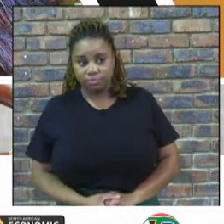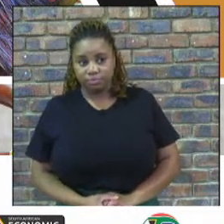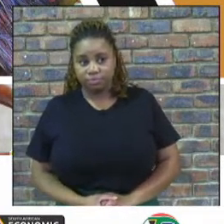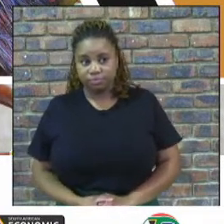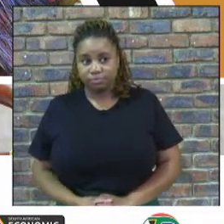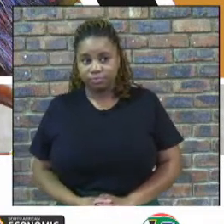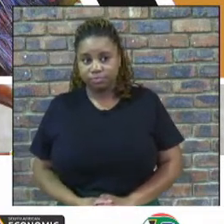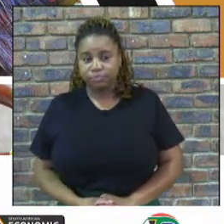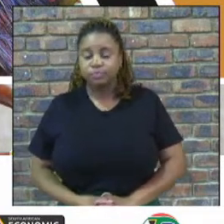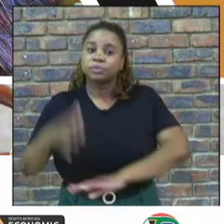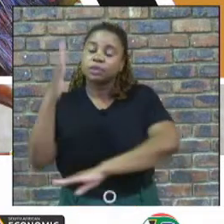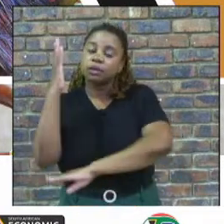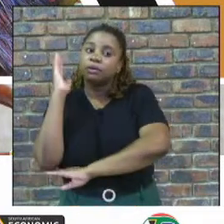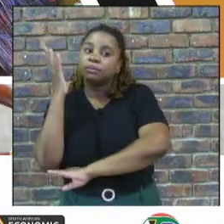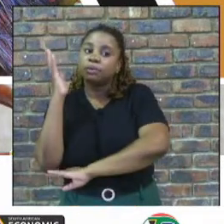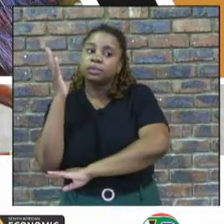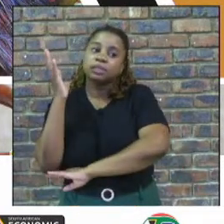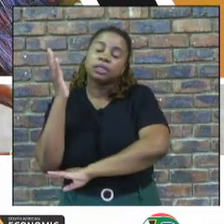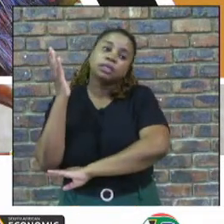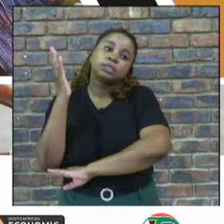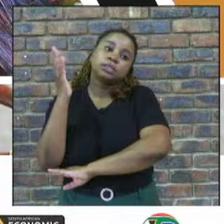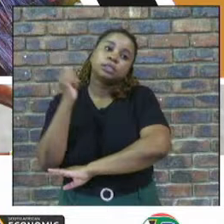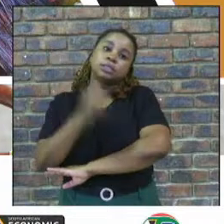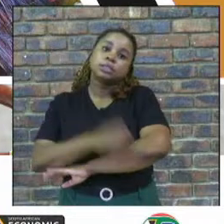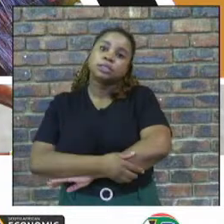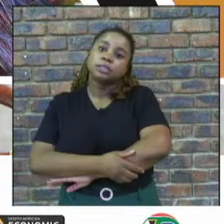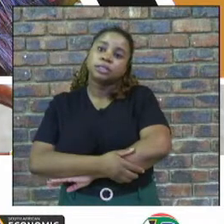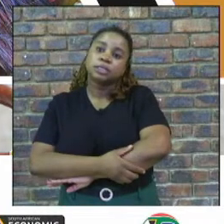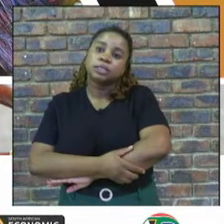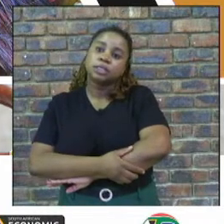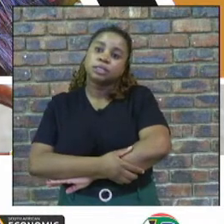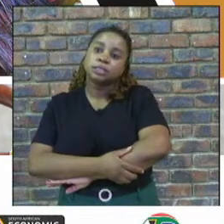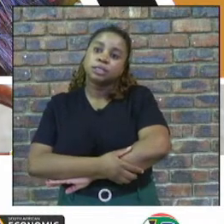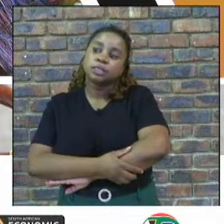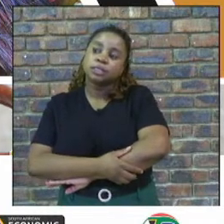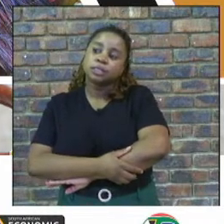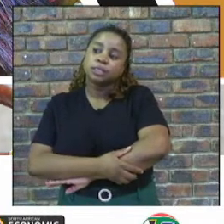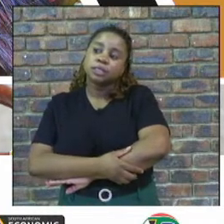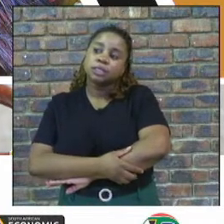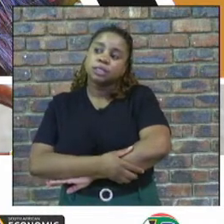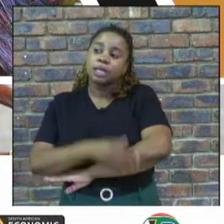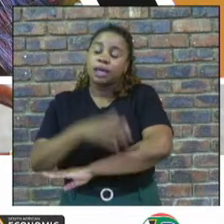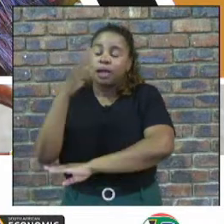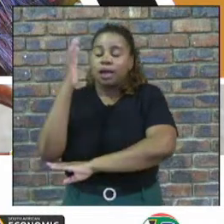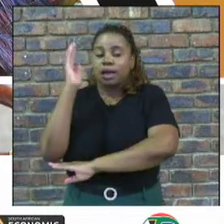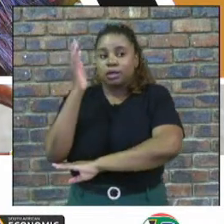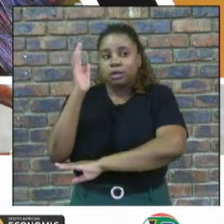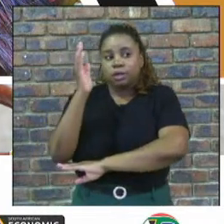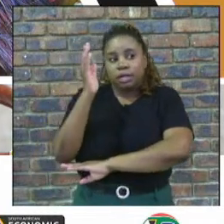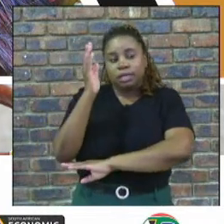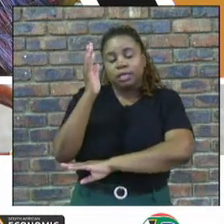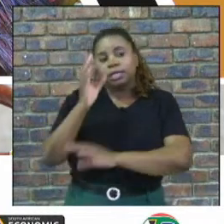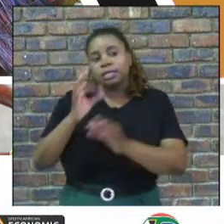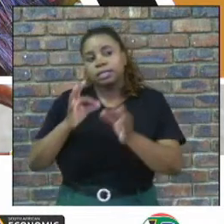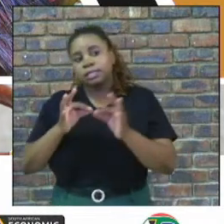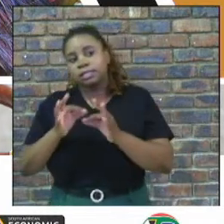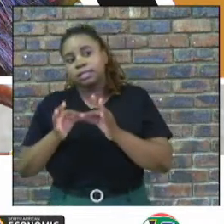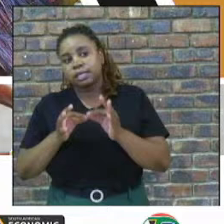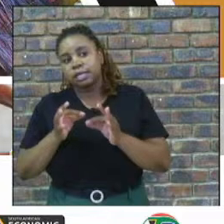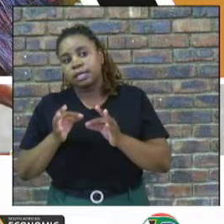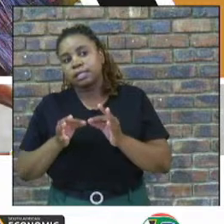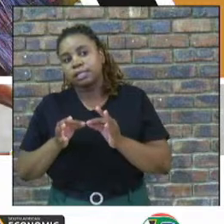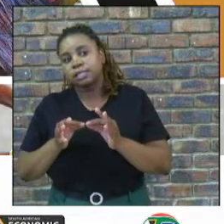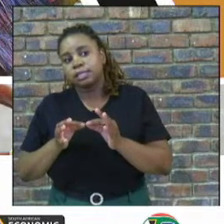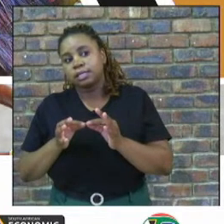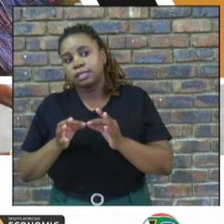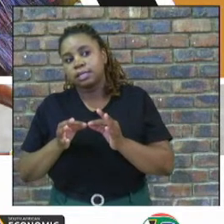The presentation outline on the National Small Enterprise Bill. I'll start with the